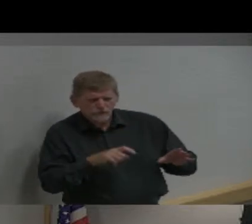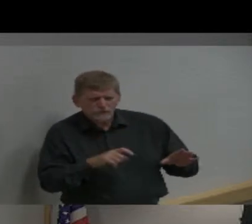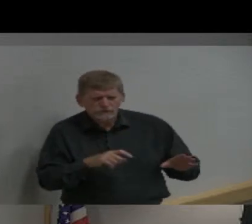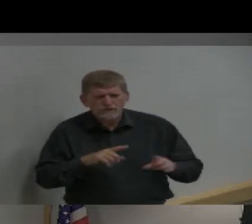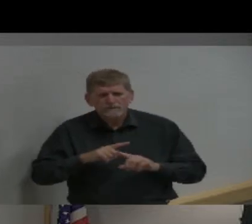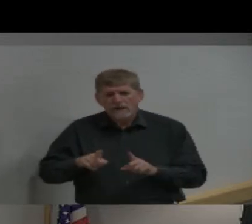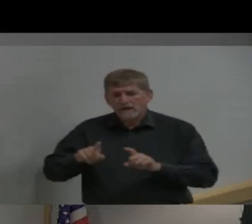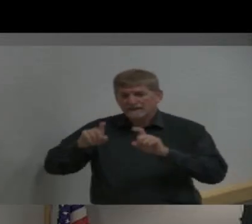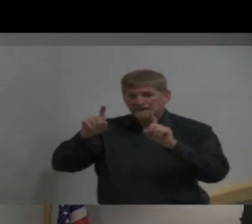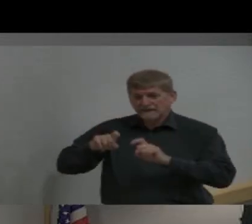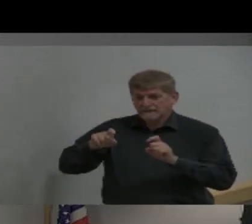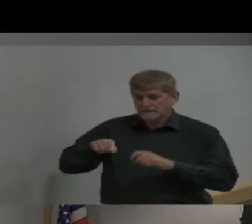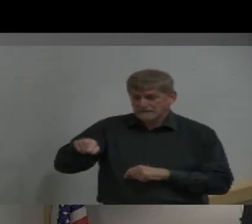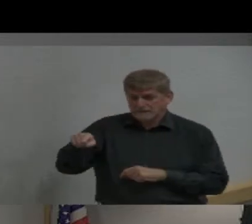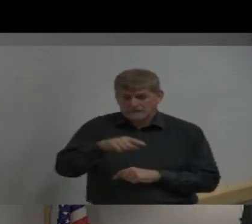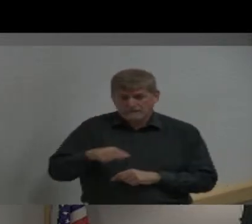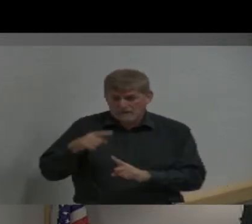Sure.